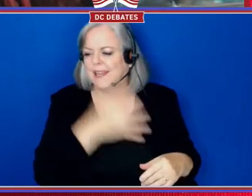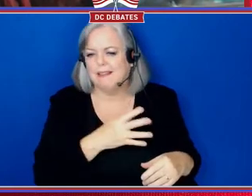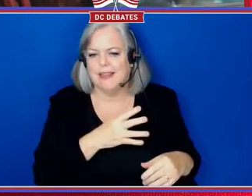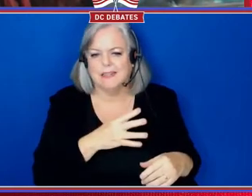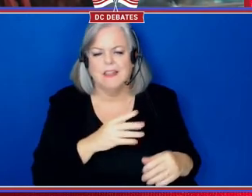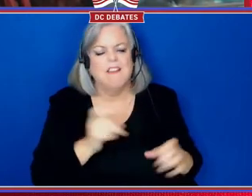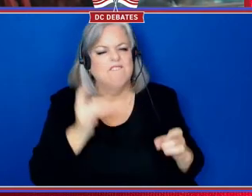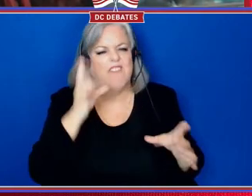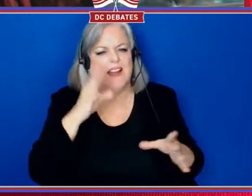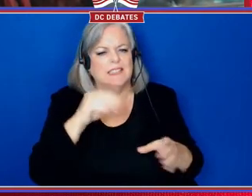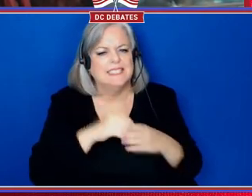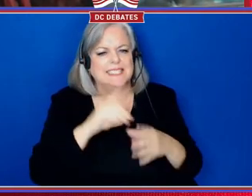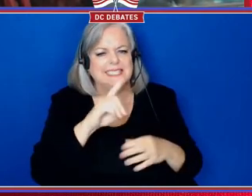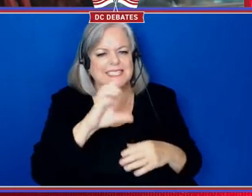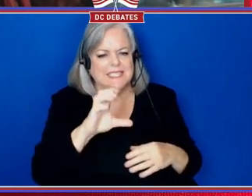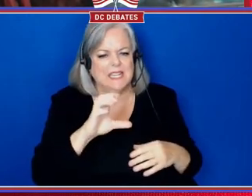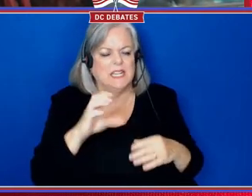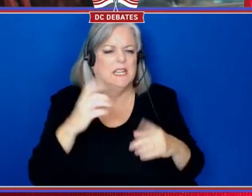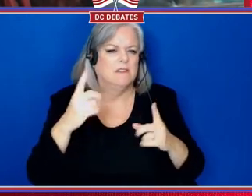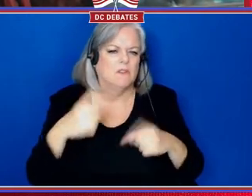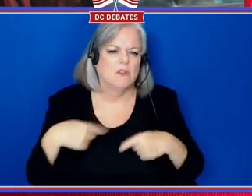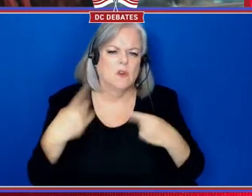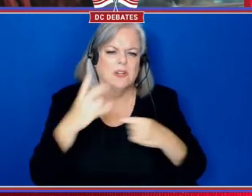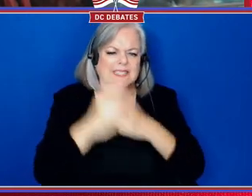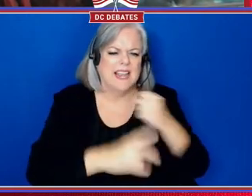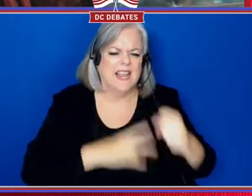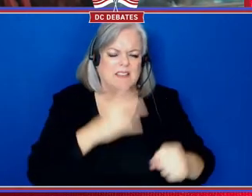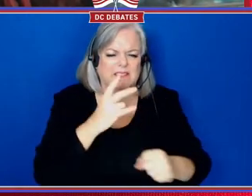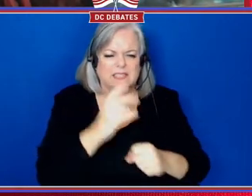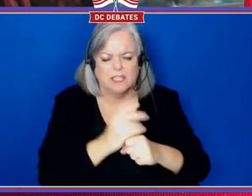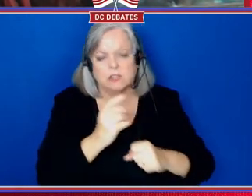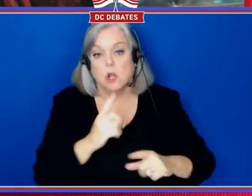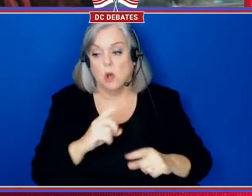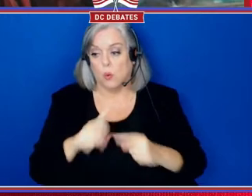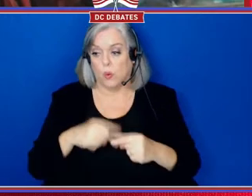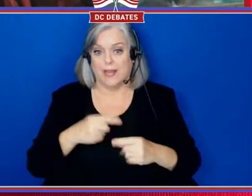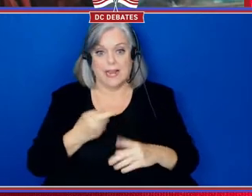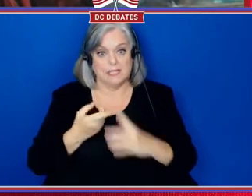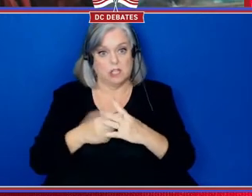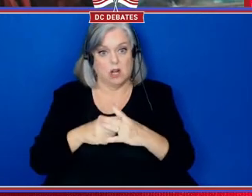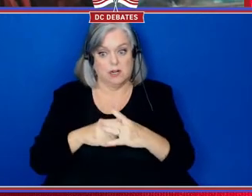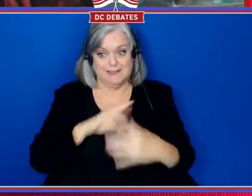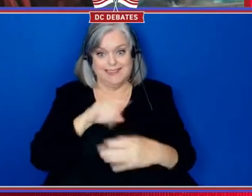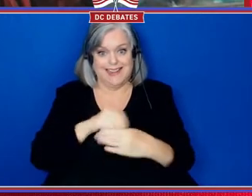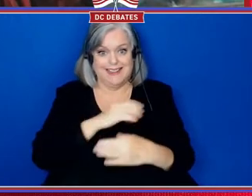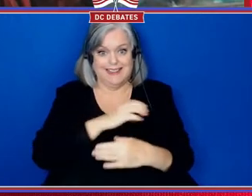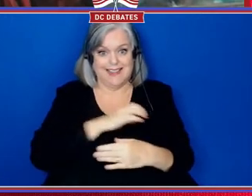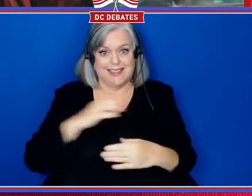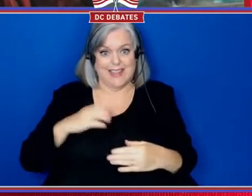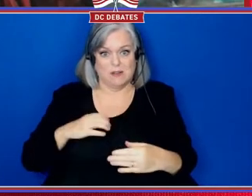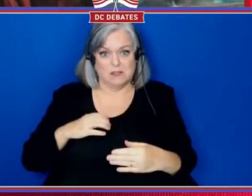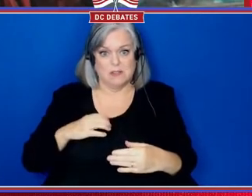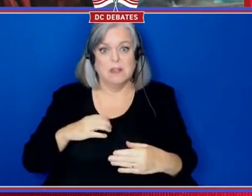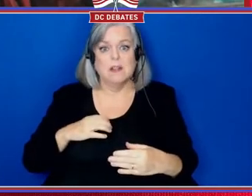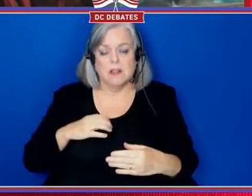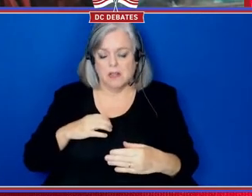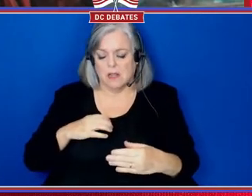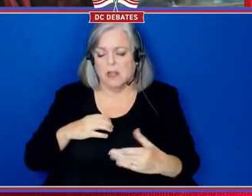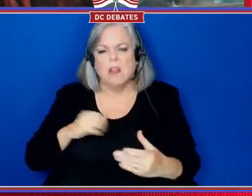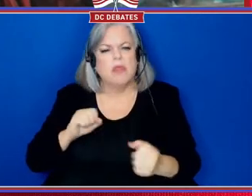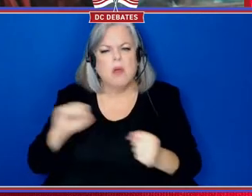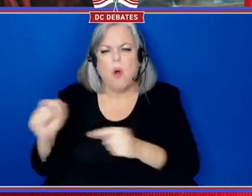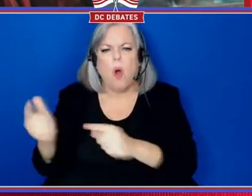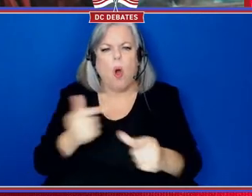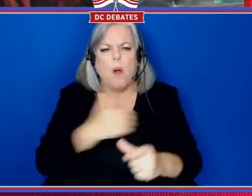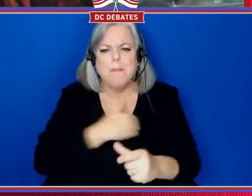budget for prevention. When I came onto the council, I met with all members except one, with a 33-page document for violence